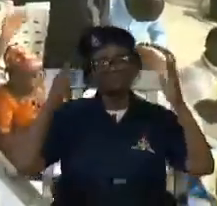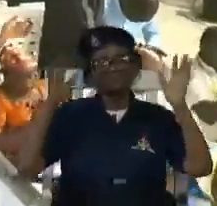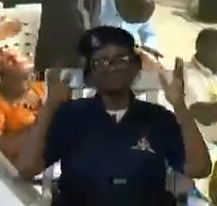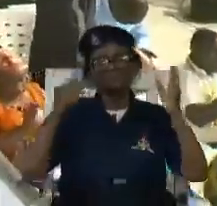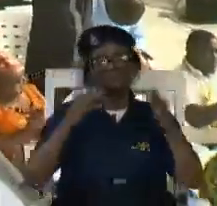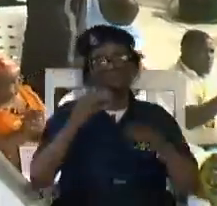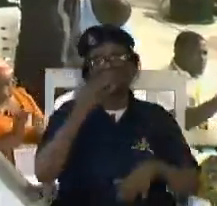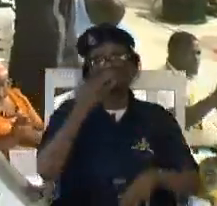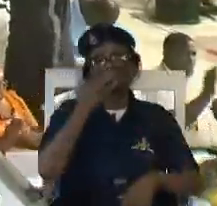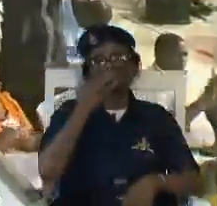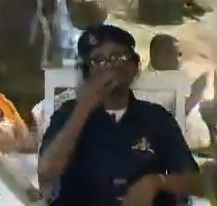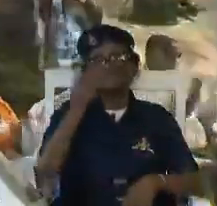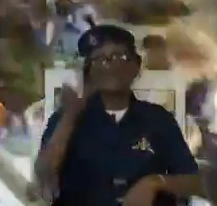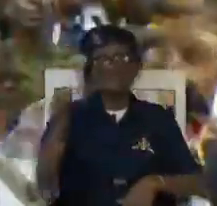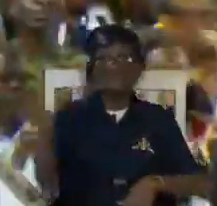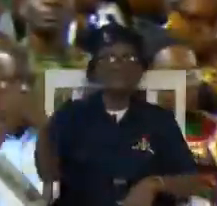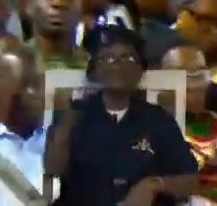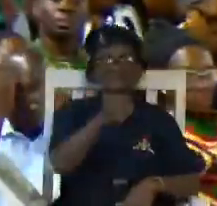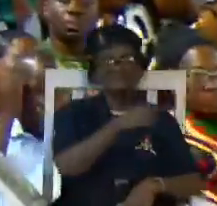Thank you.